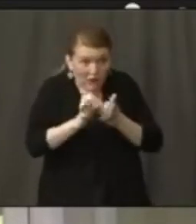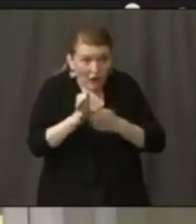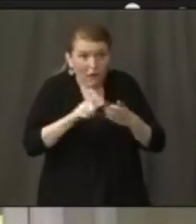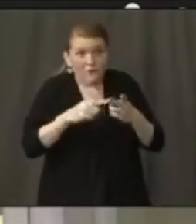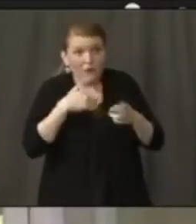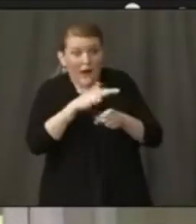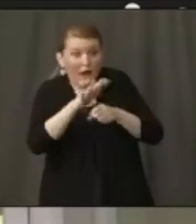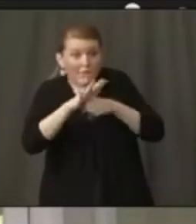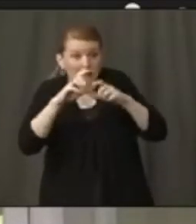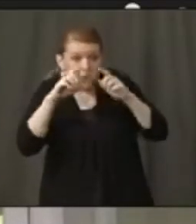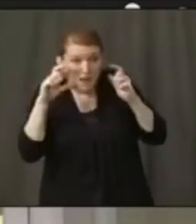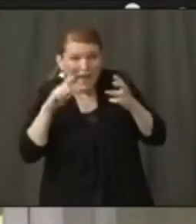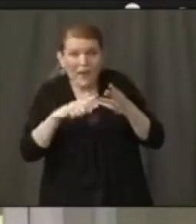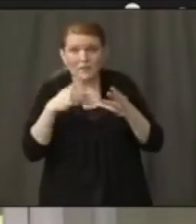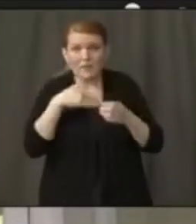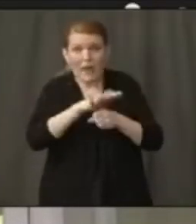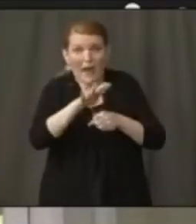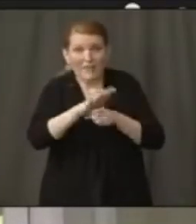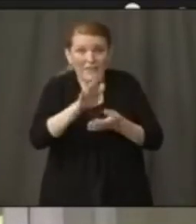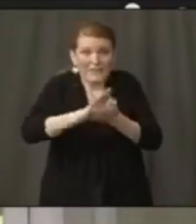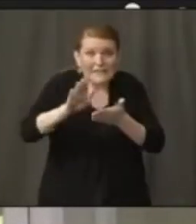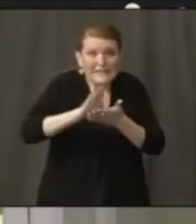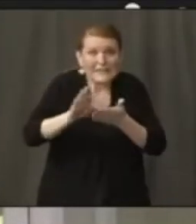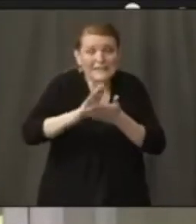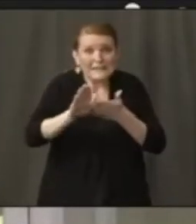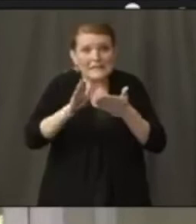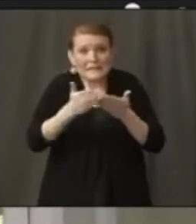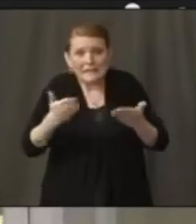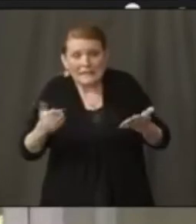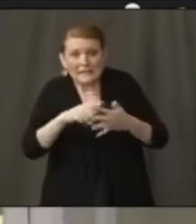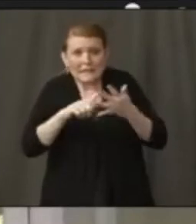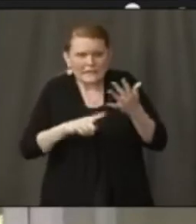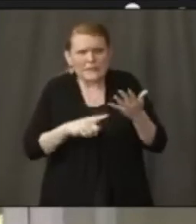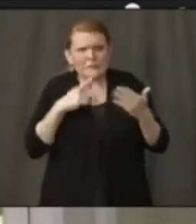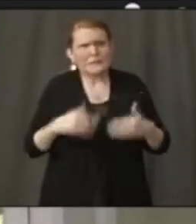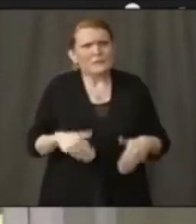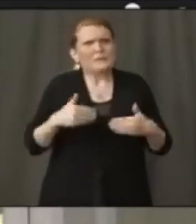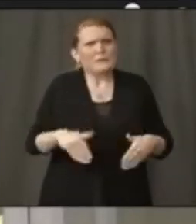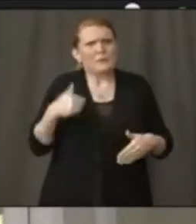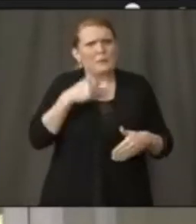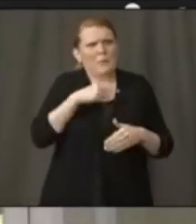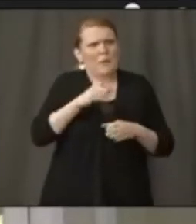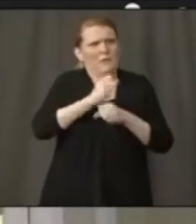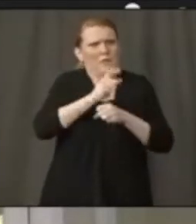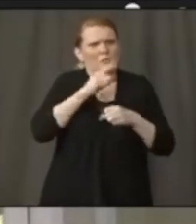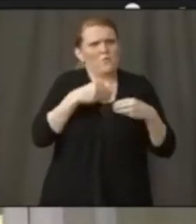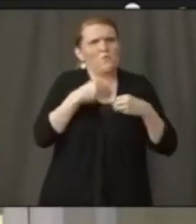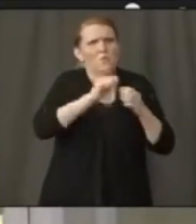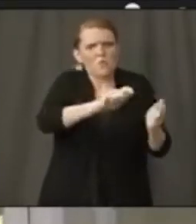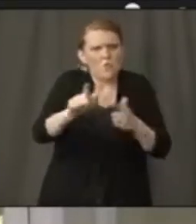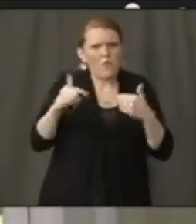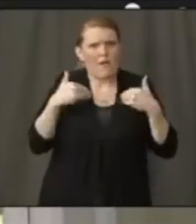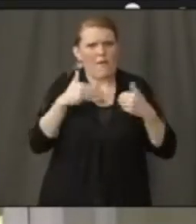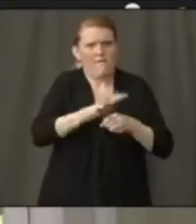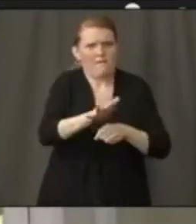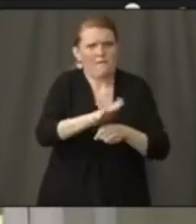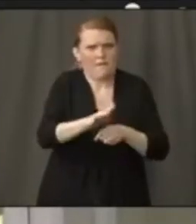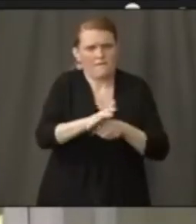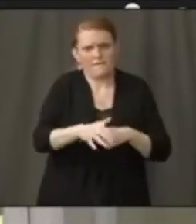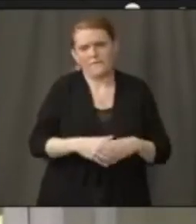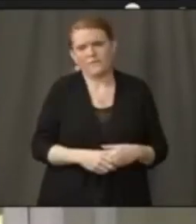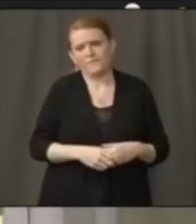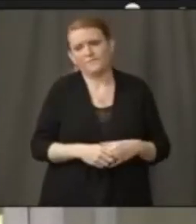to be vigilant to quick changes in crowd size, product availability, and virus containment,